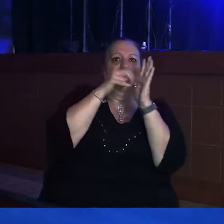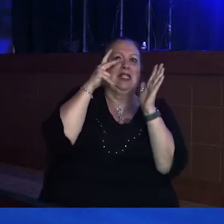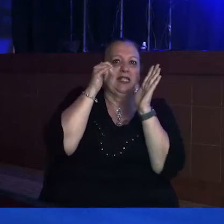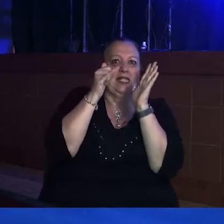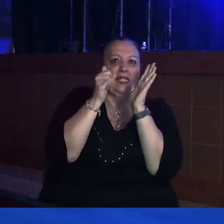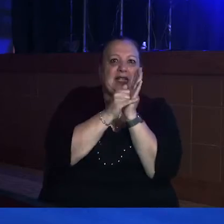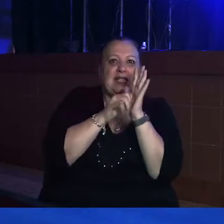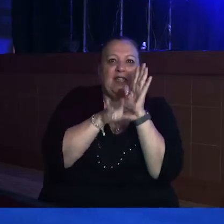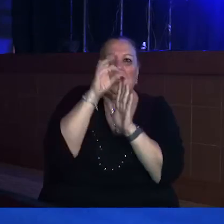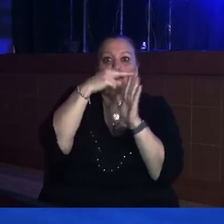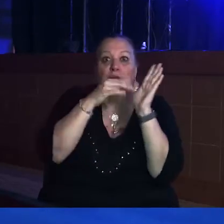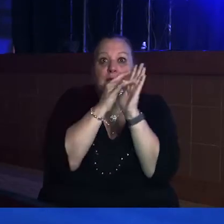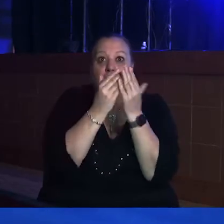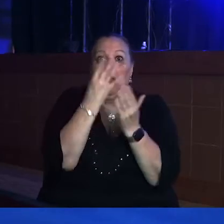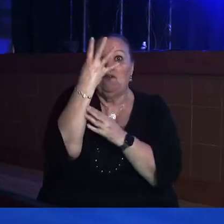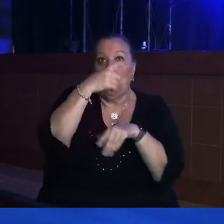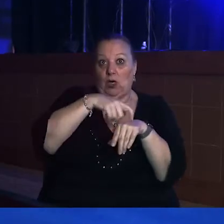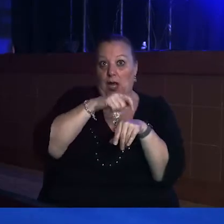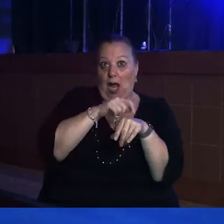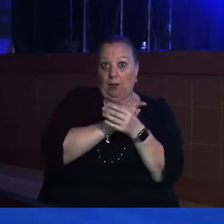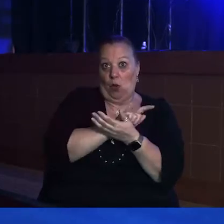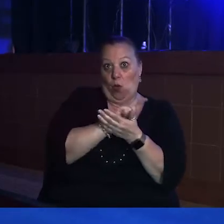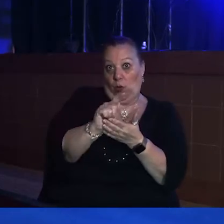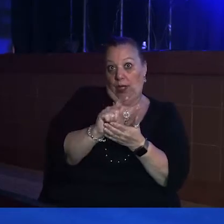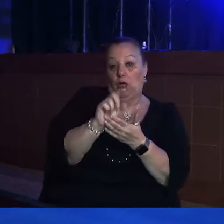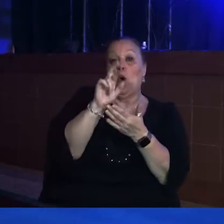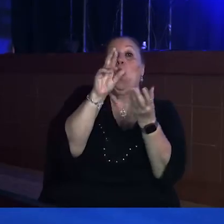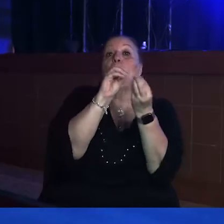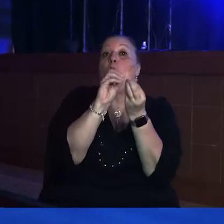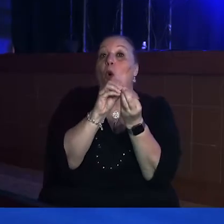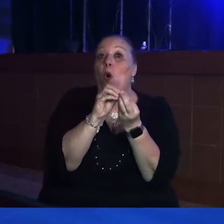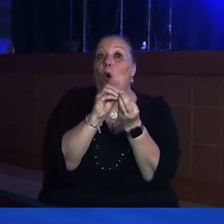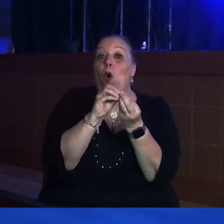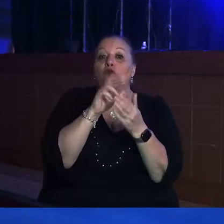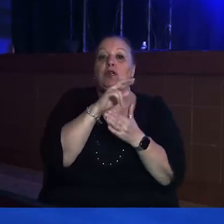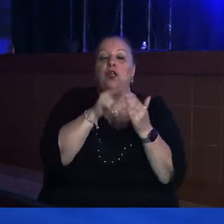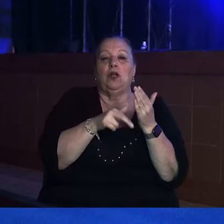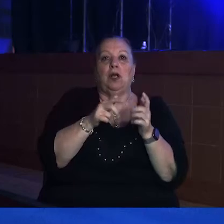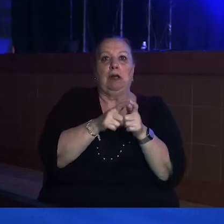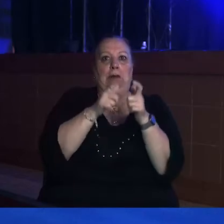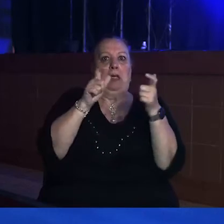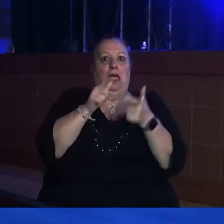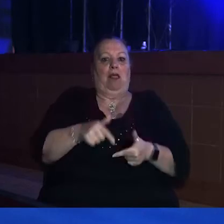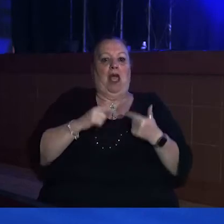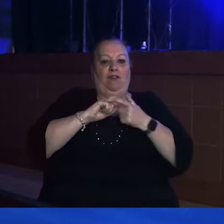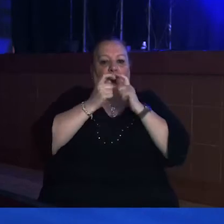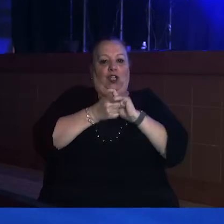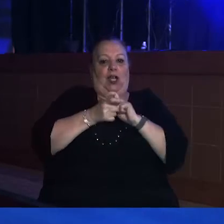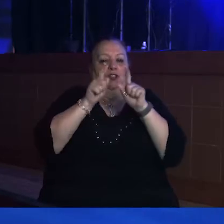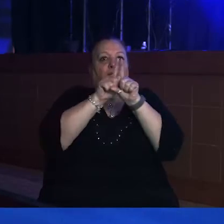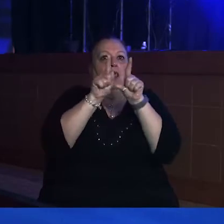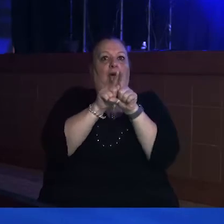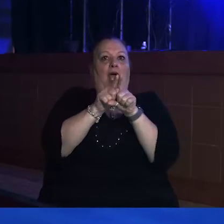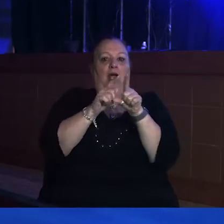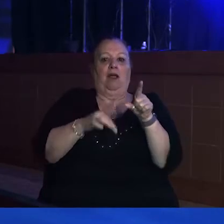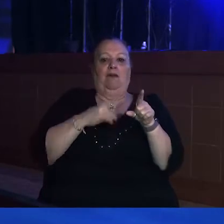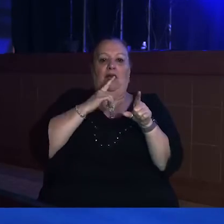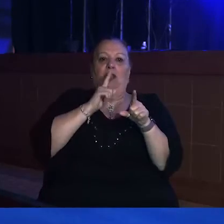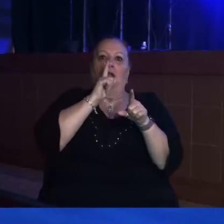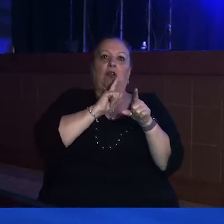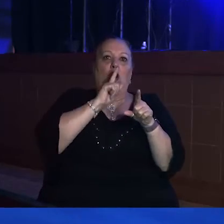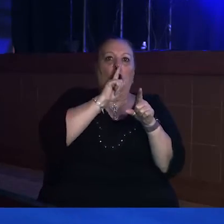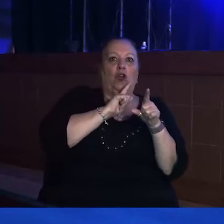reading the Bible four times a week or more resulted in significant life changes, such as feeling lonely